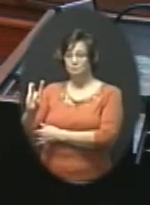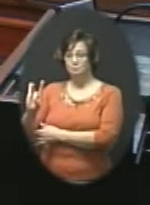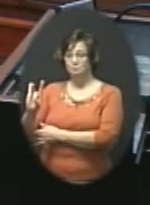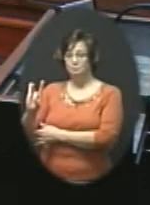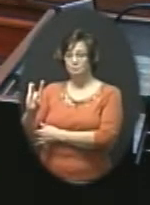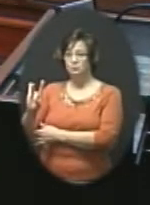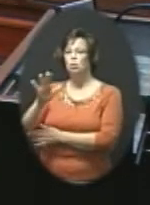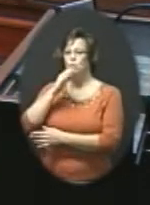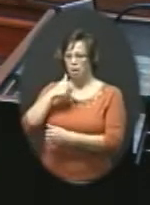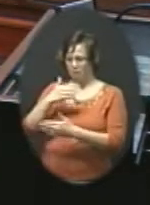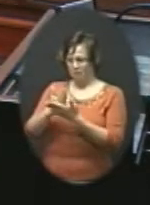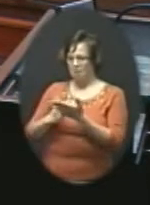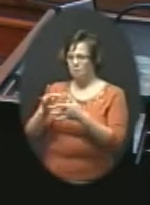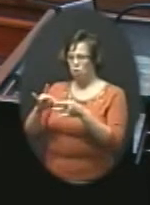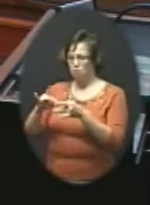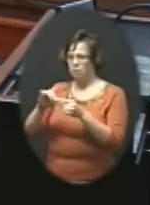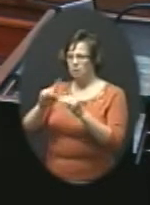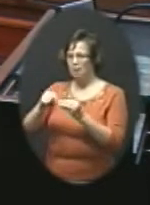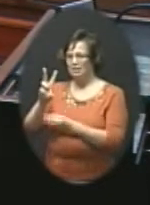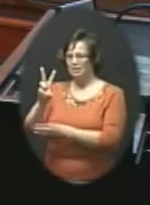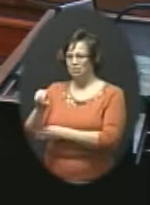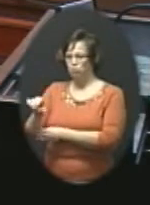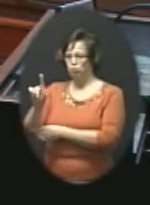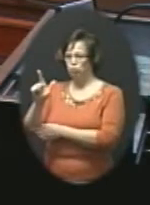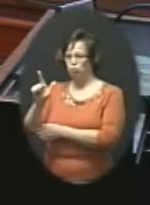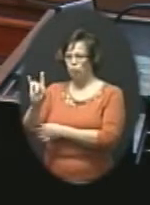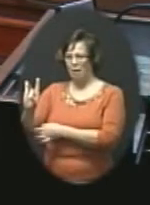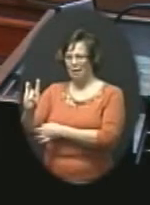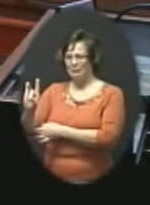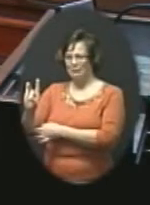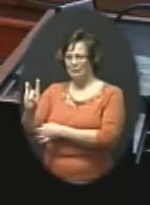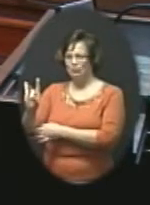And we'll have some comments about 6.28 in a minute.